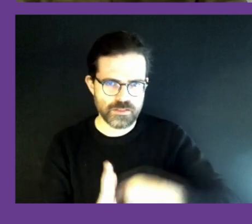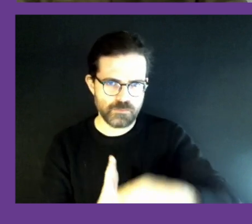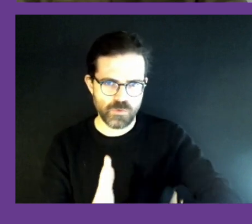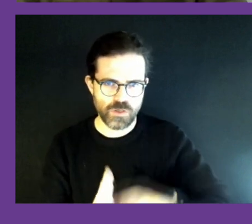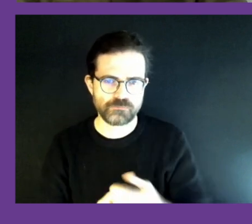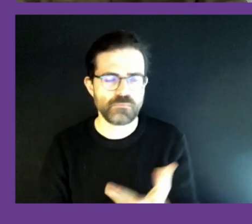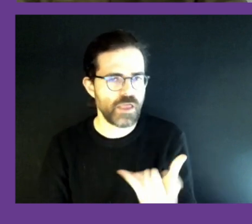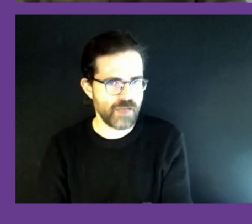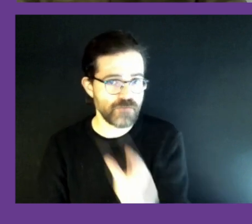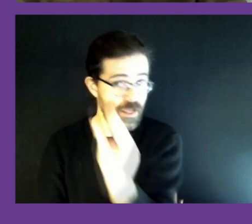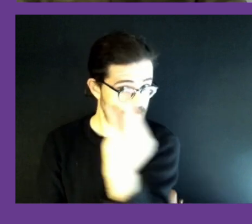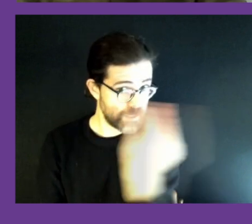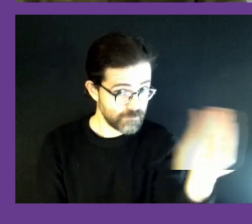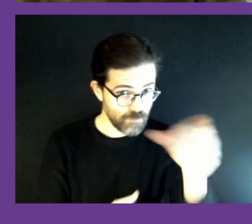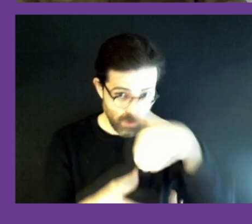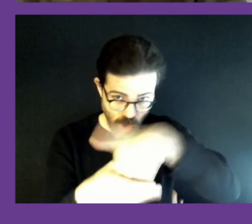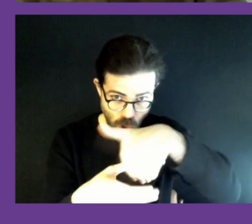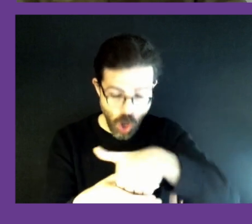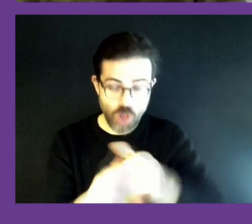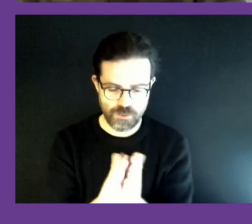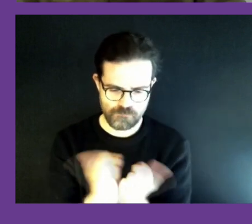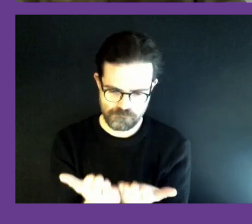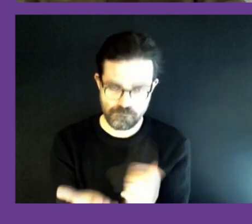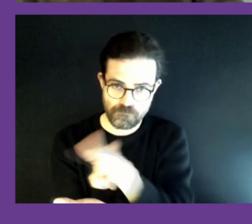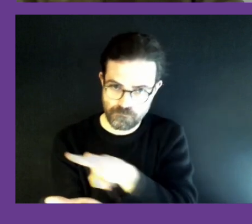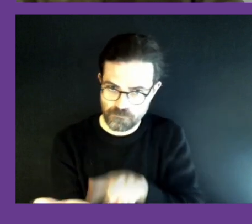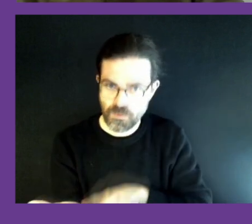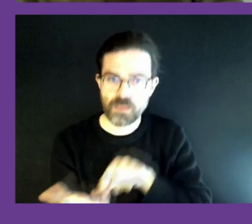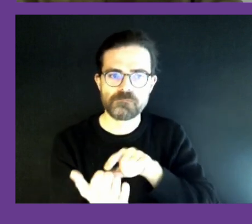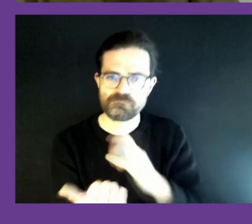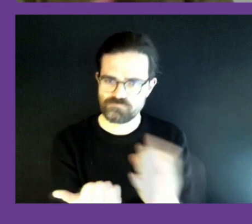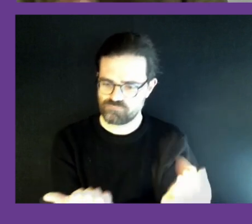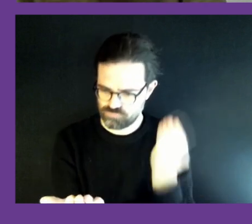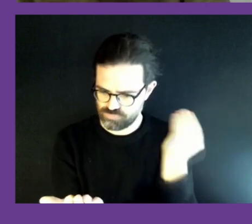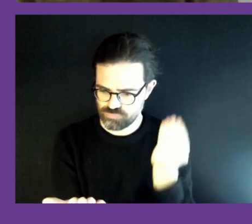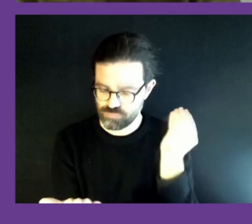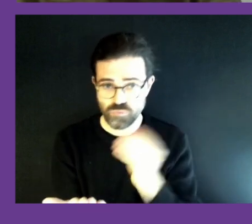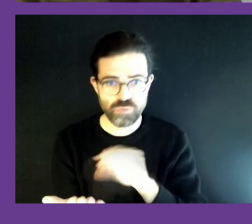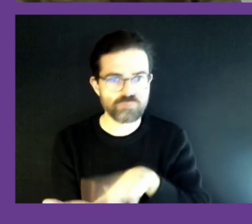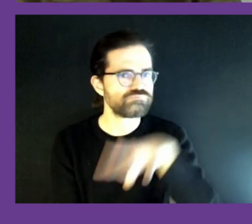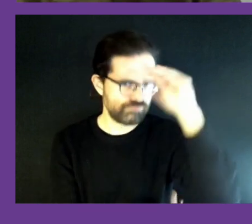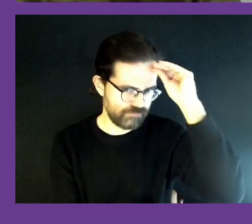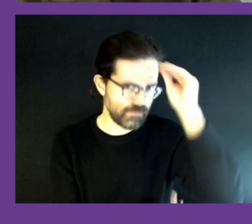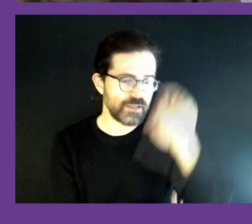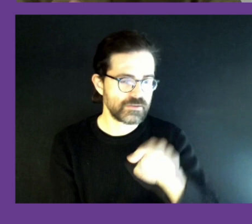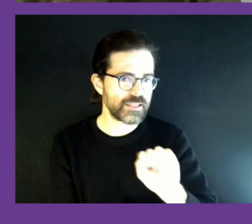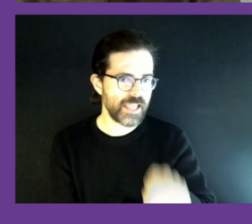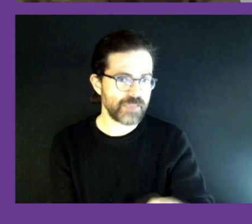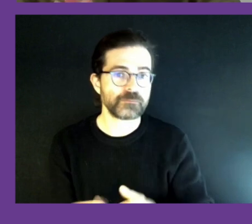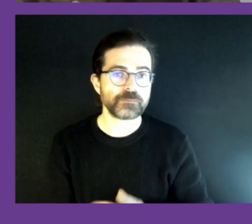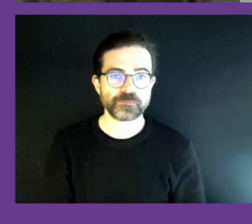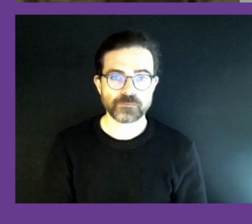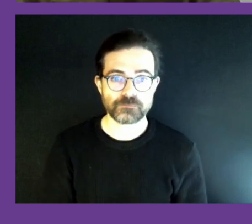of content, but also training materials, guidance materials that you can learn from. And finally, we coordinate